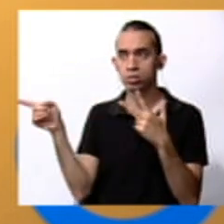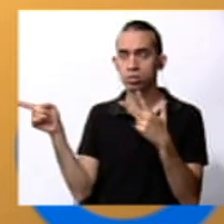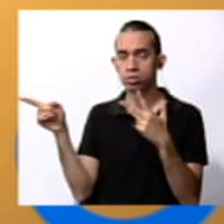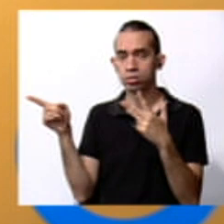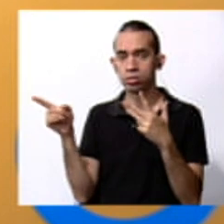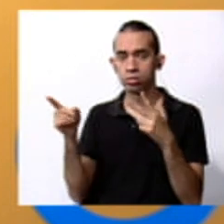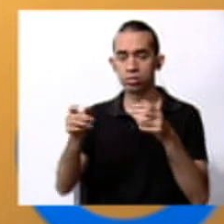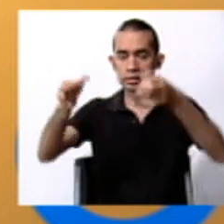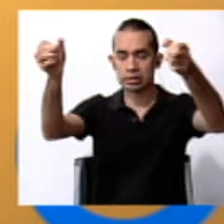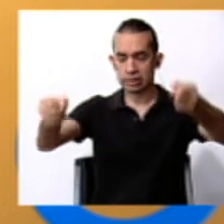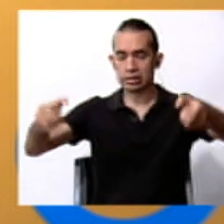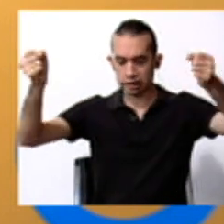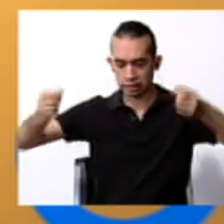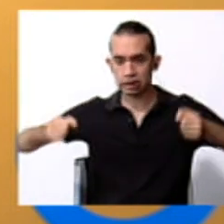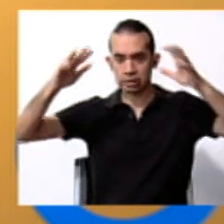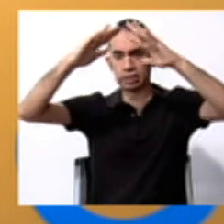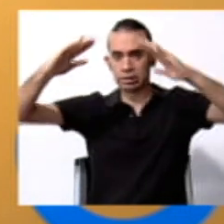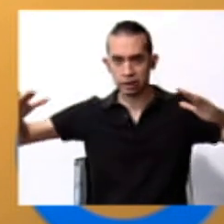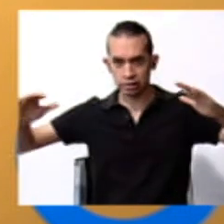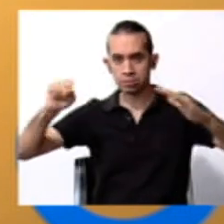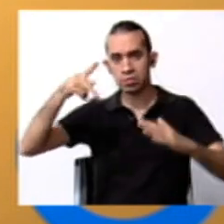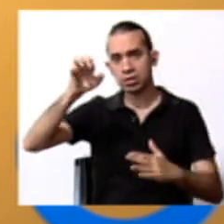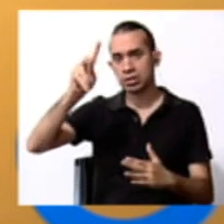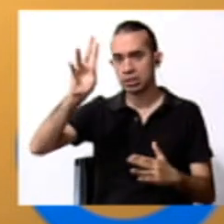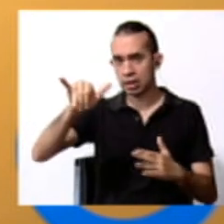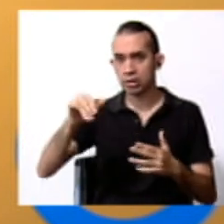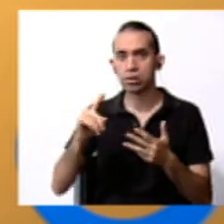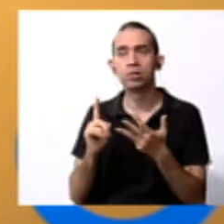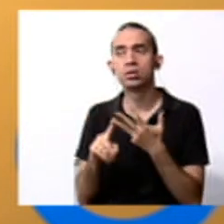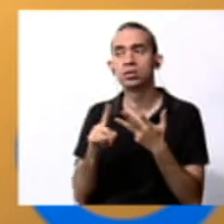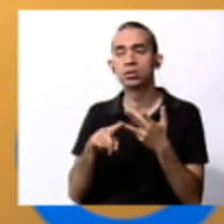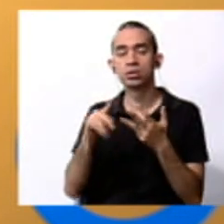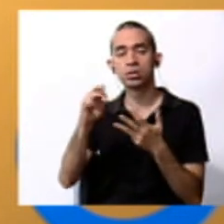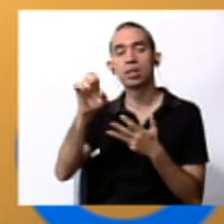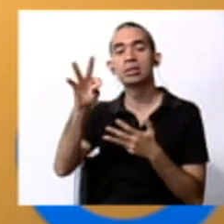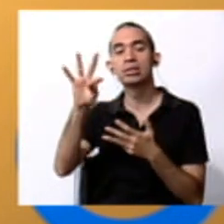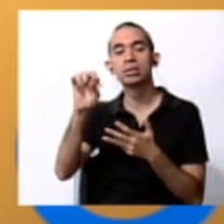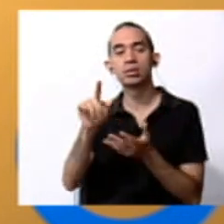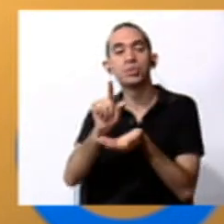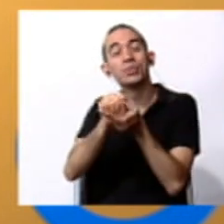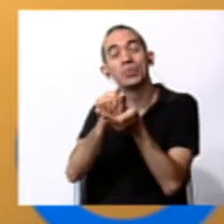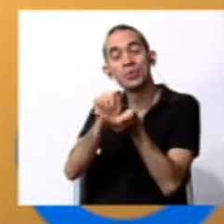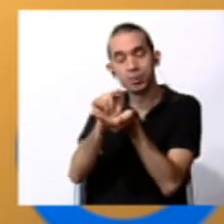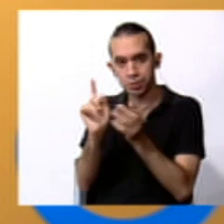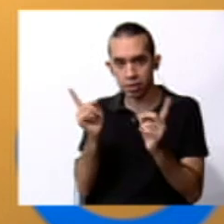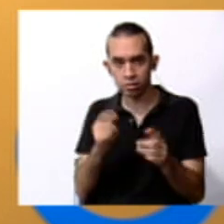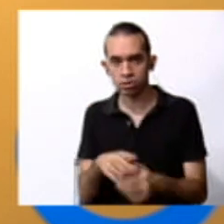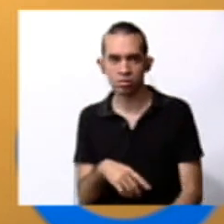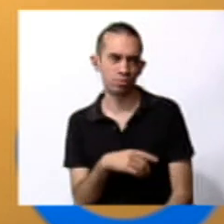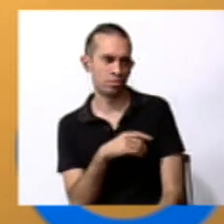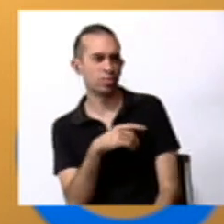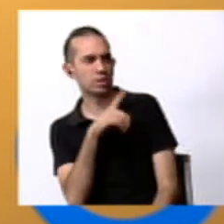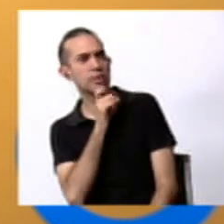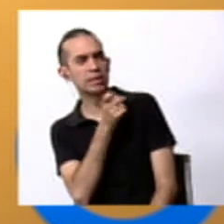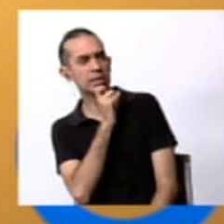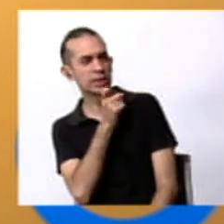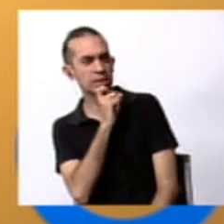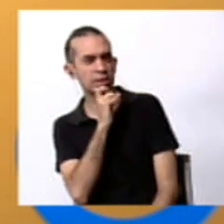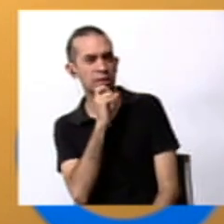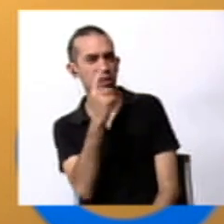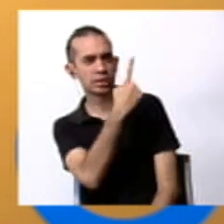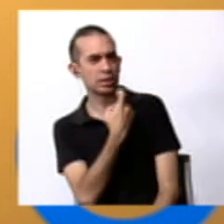In a pigsty? Or in a nest? That's a really tough